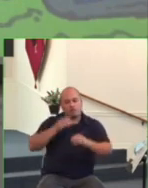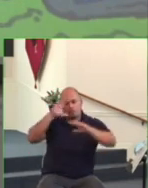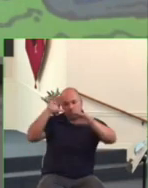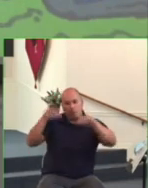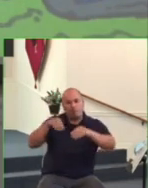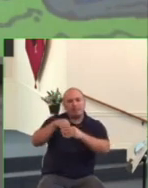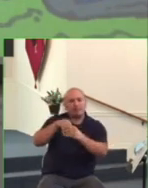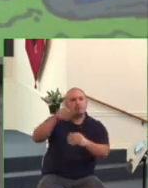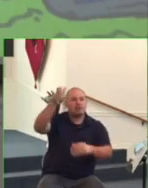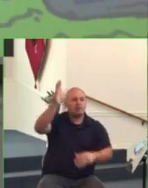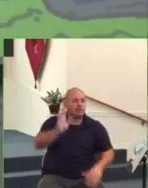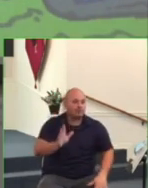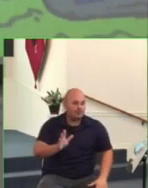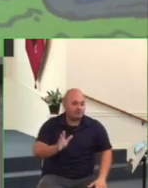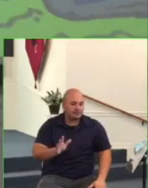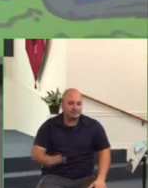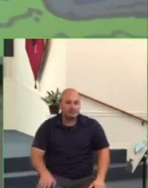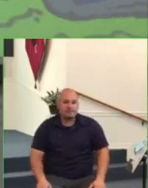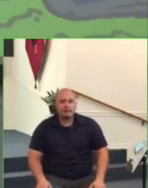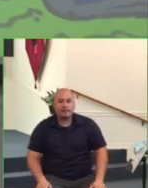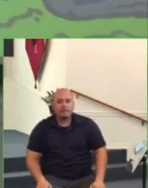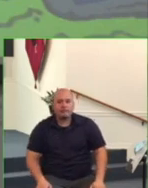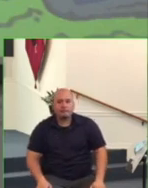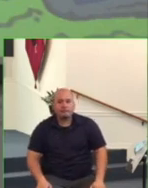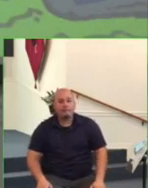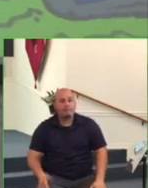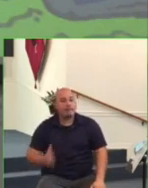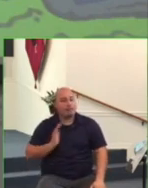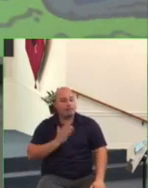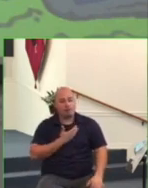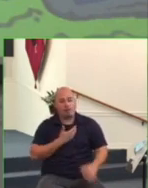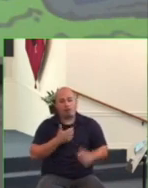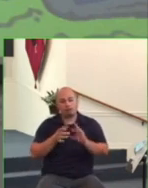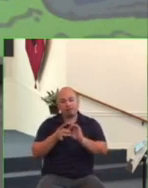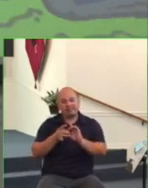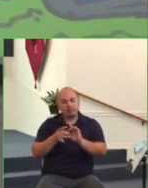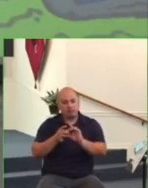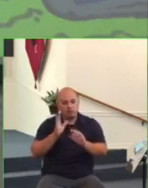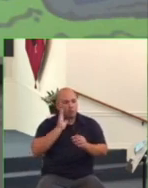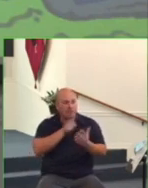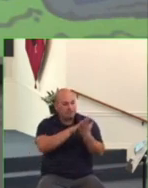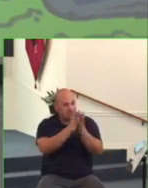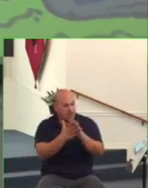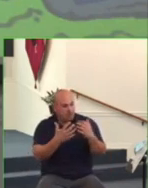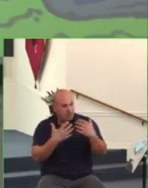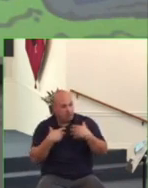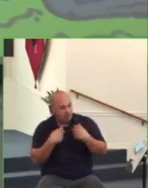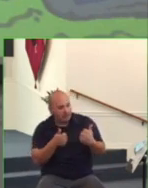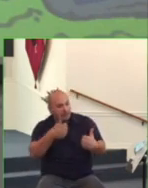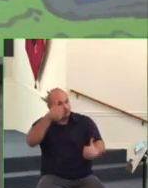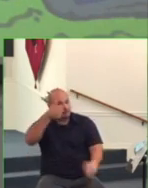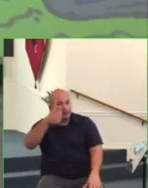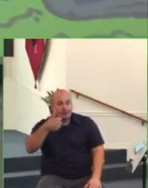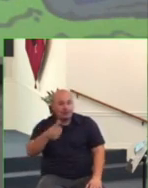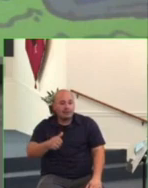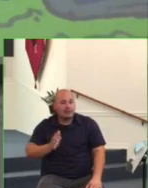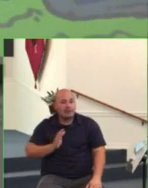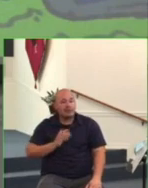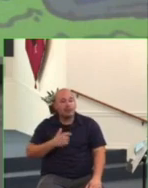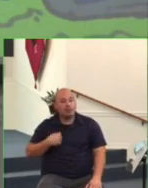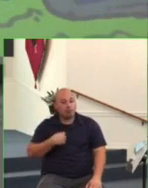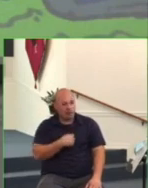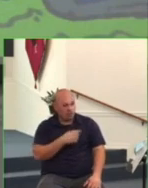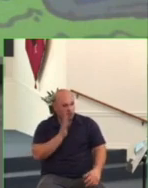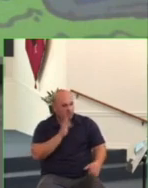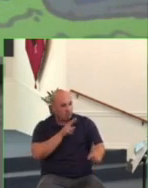would be healthier as we follow Jesus' teaching, because we would treat other people not as they deserve, but with mercy, the way we want to be treated,